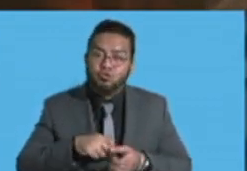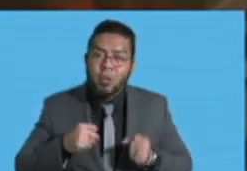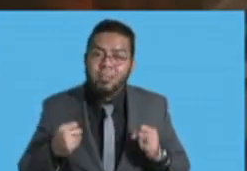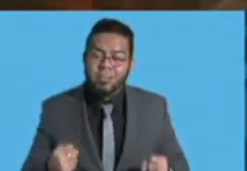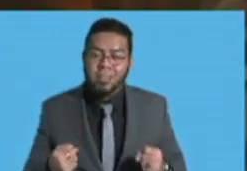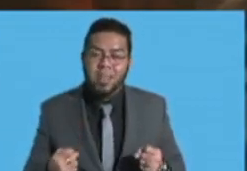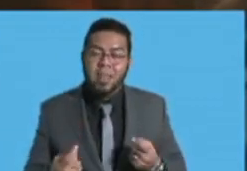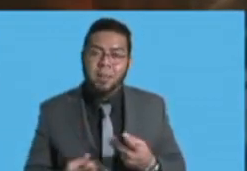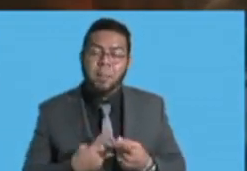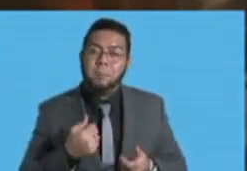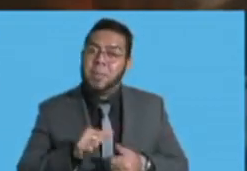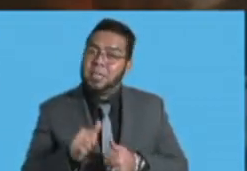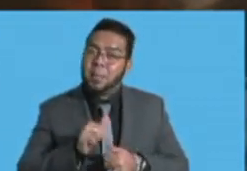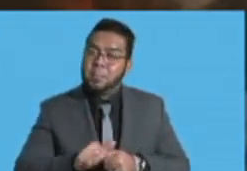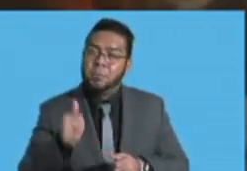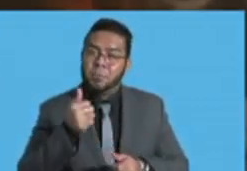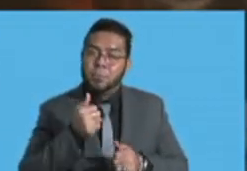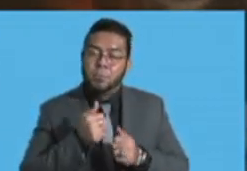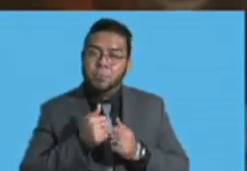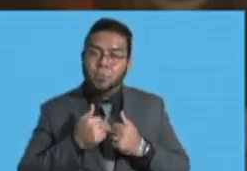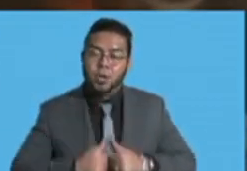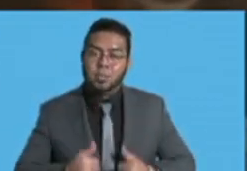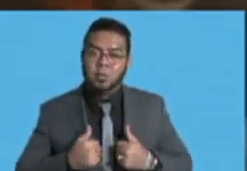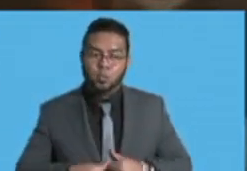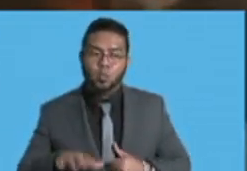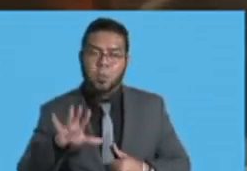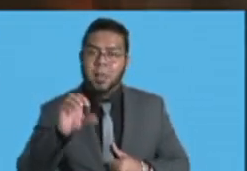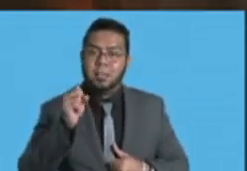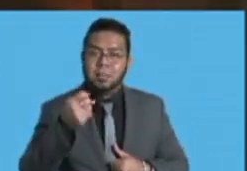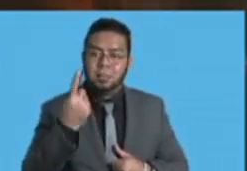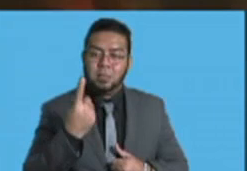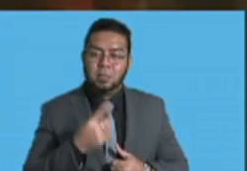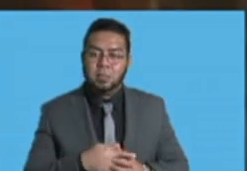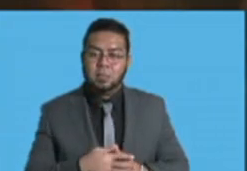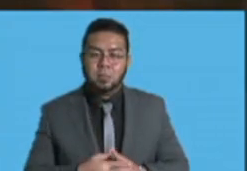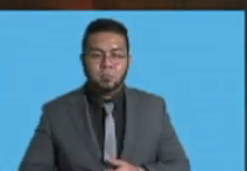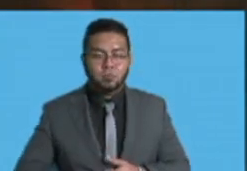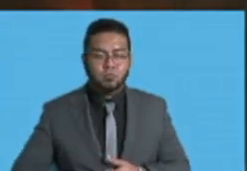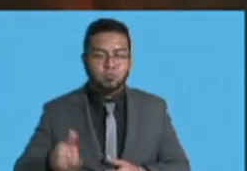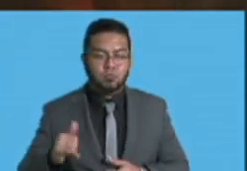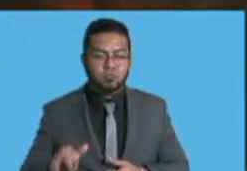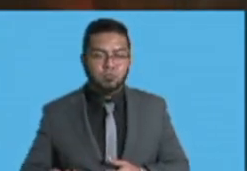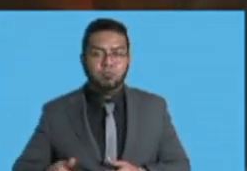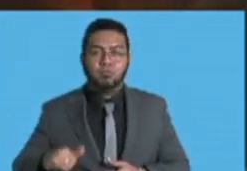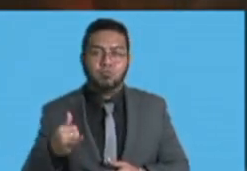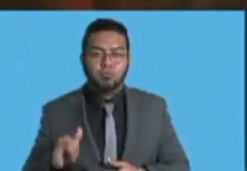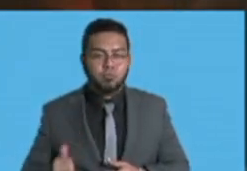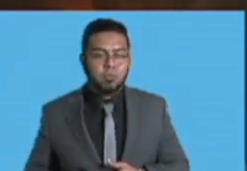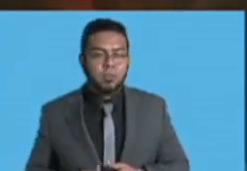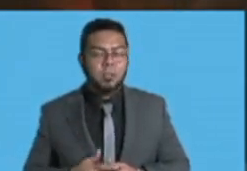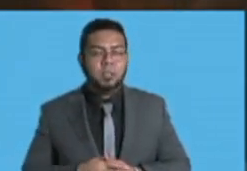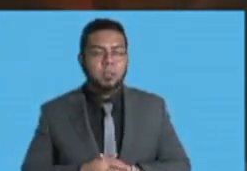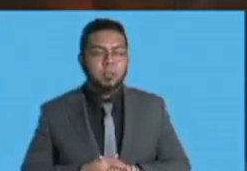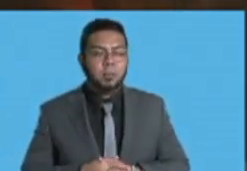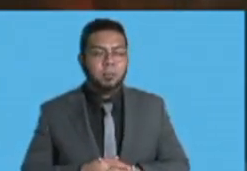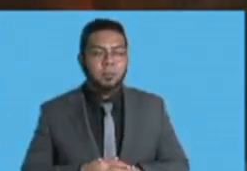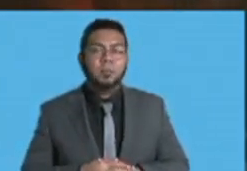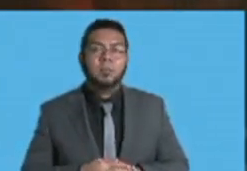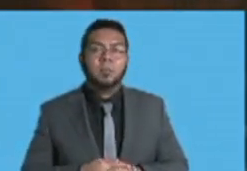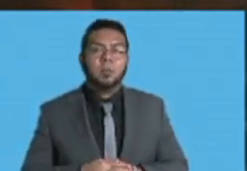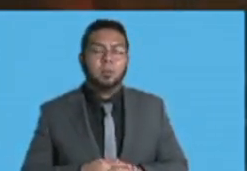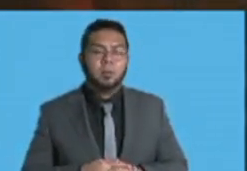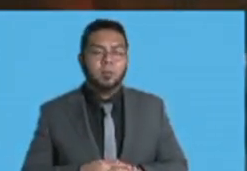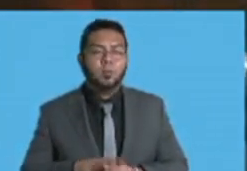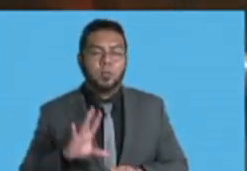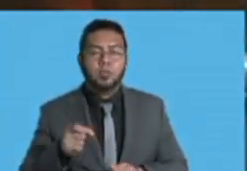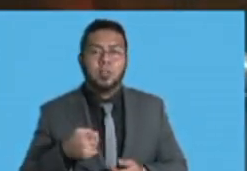tactics to take our country forward. We must be ruthless in prevention and eradication of the weeds and pests which will